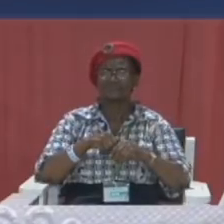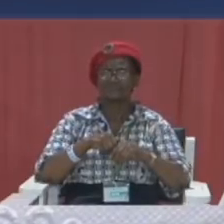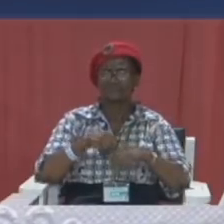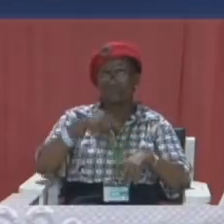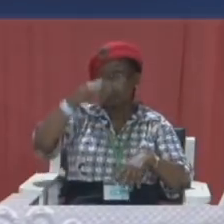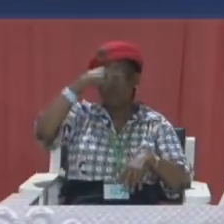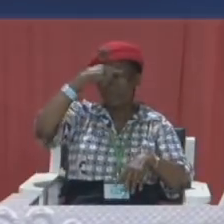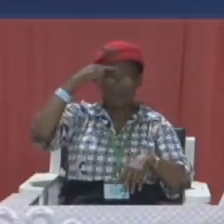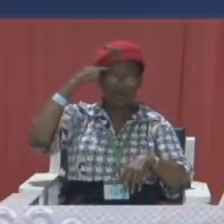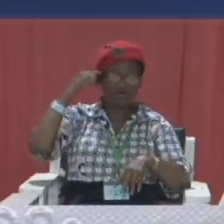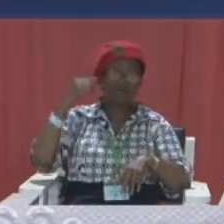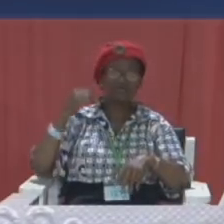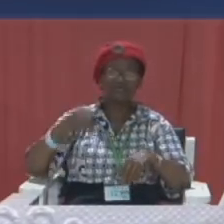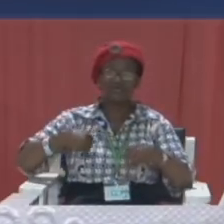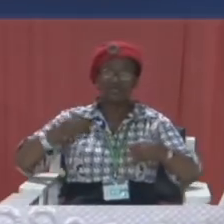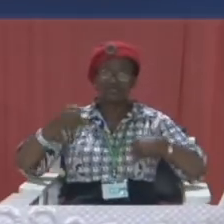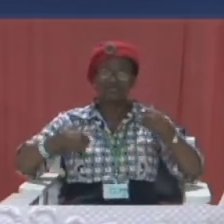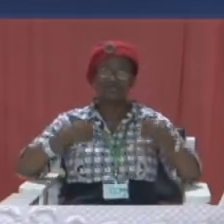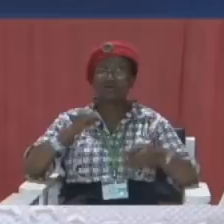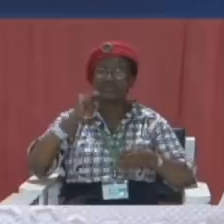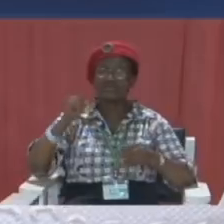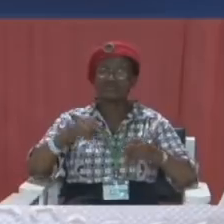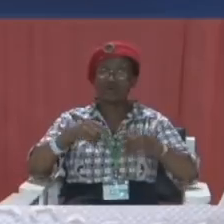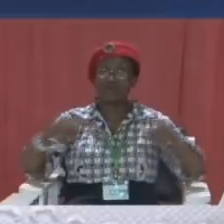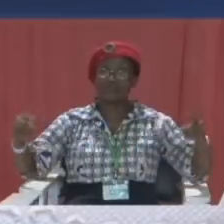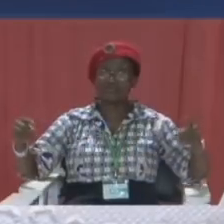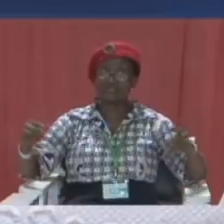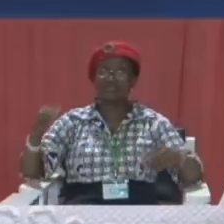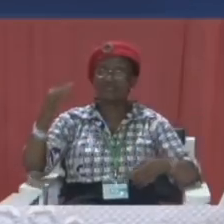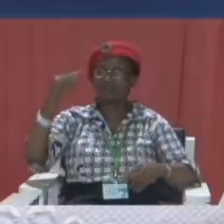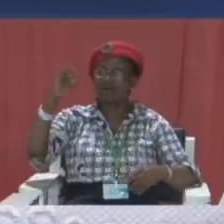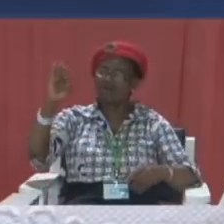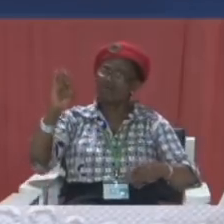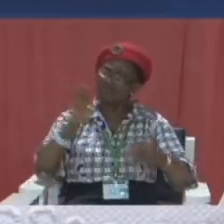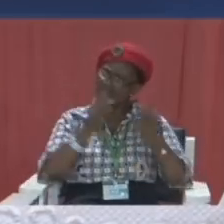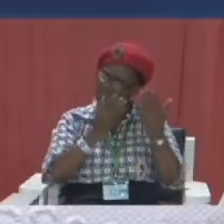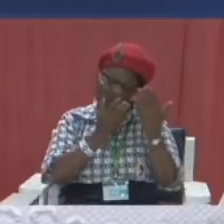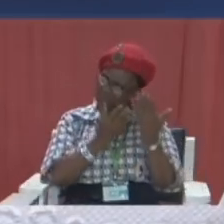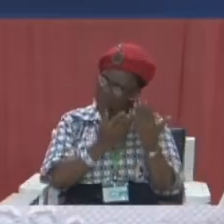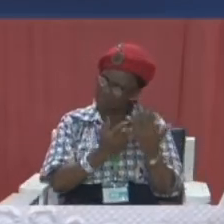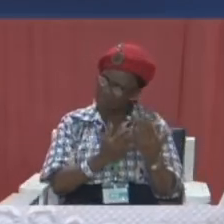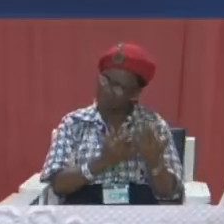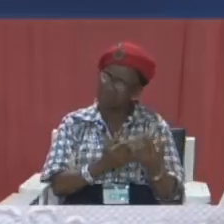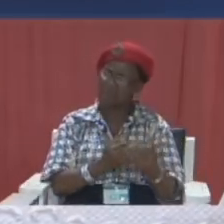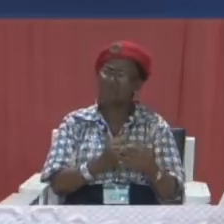joy is the opposite of sorrow. There